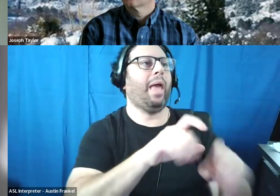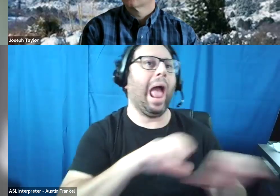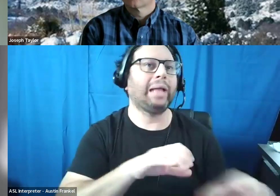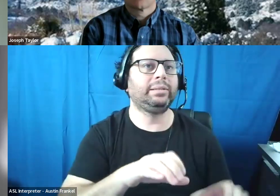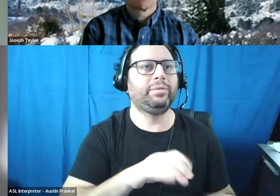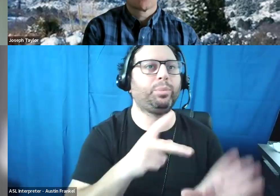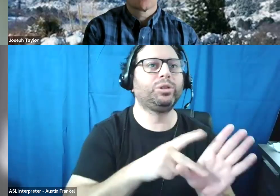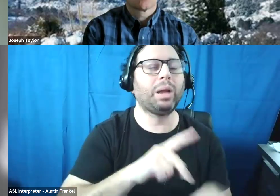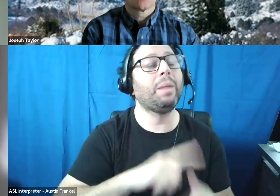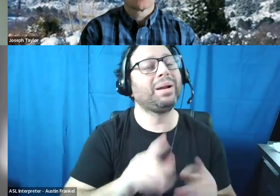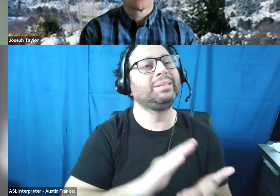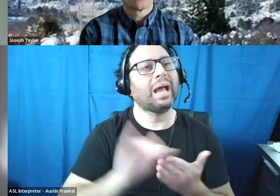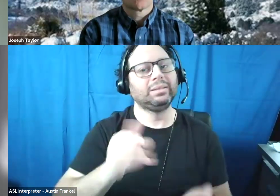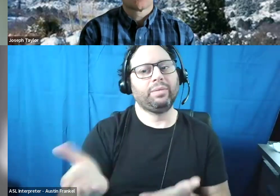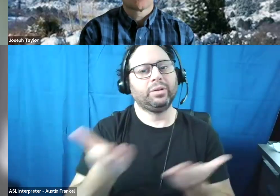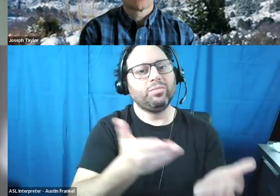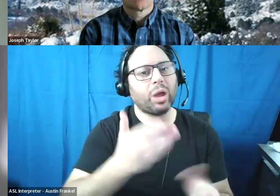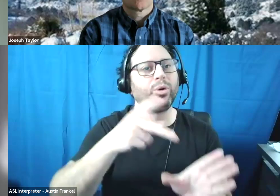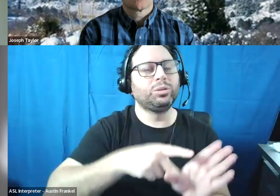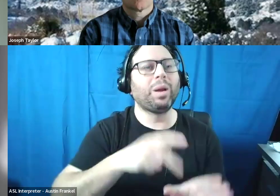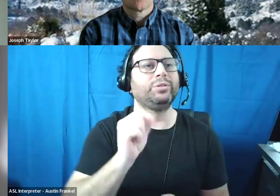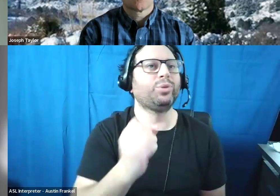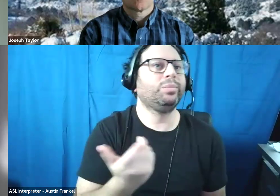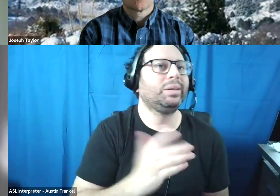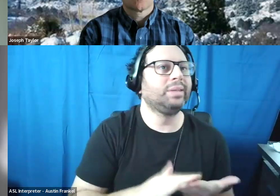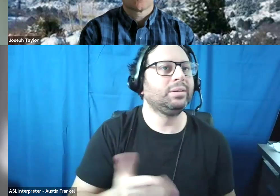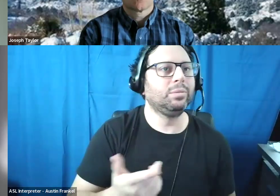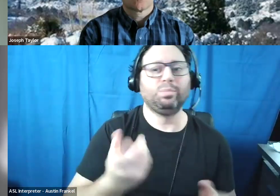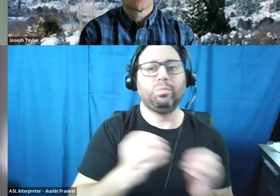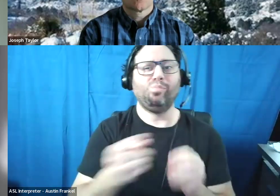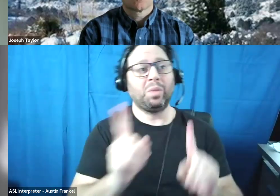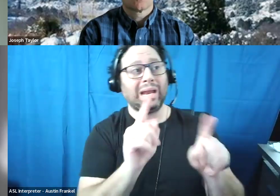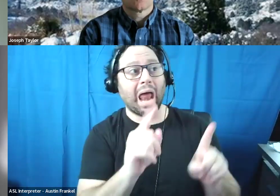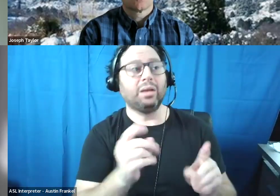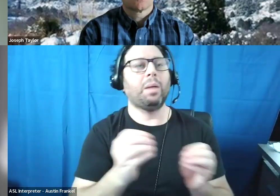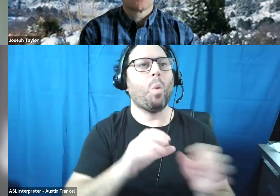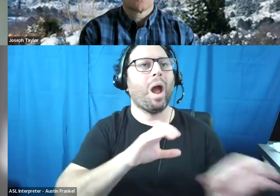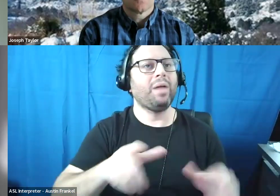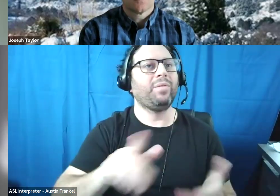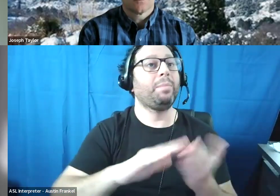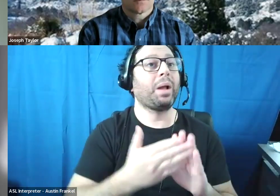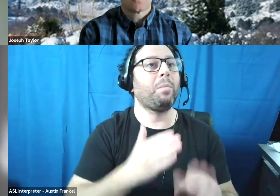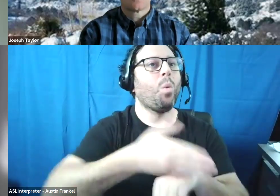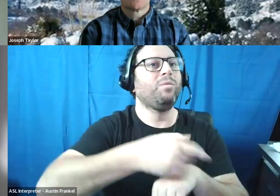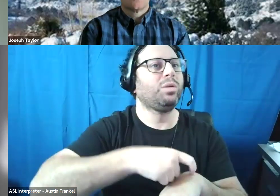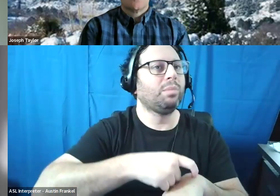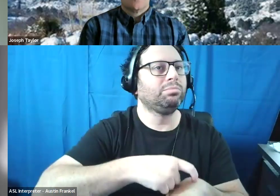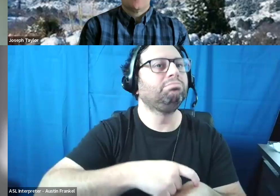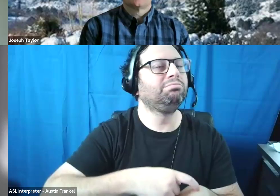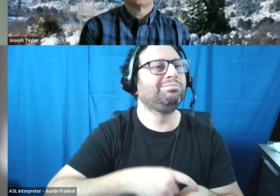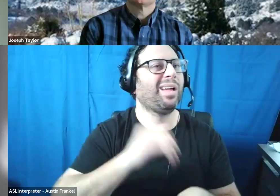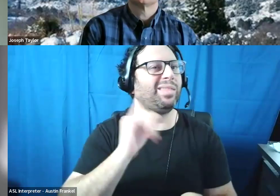But it's nice to just have them there. And so, and the more they attend, then the more active they become over time. But it does